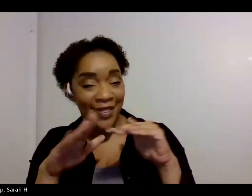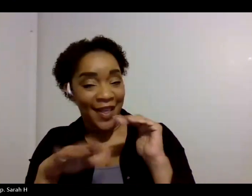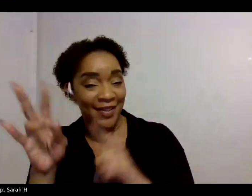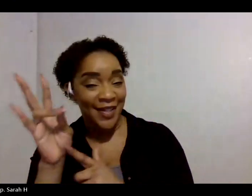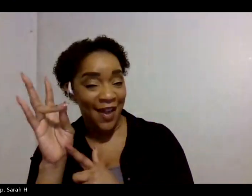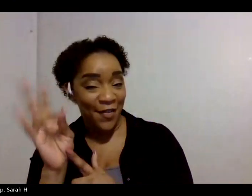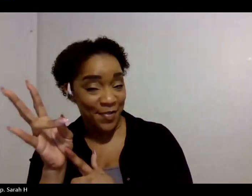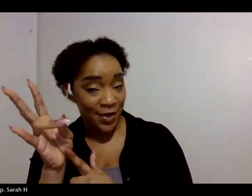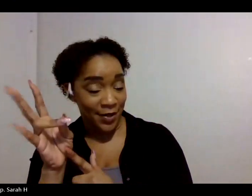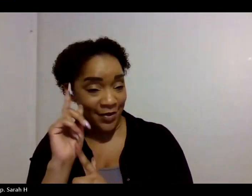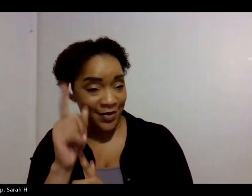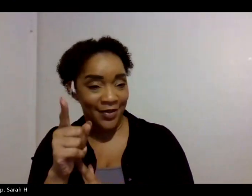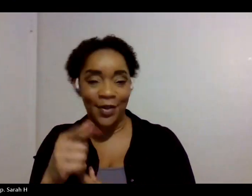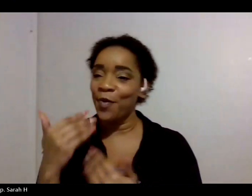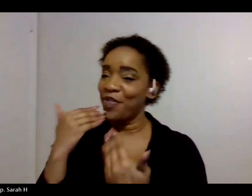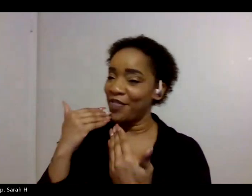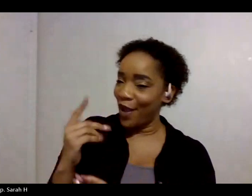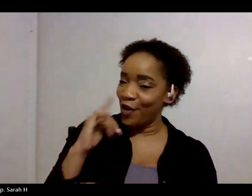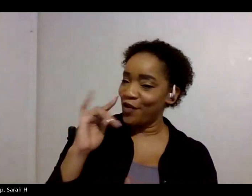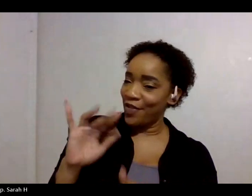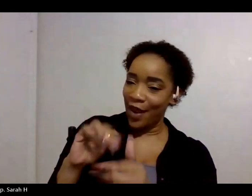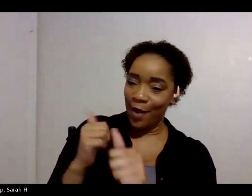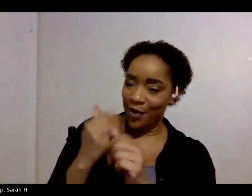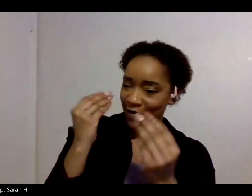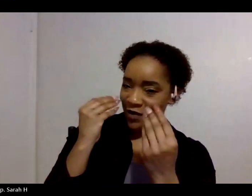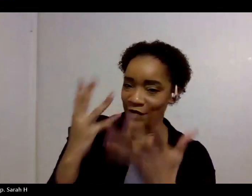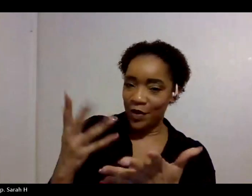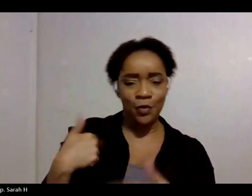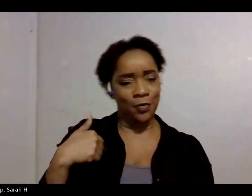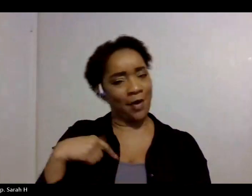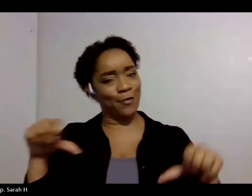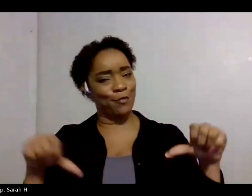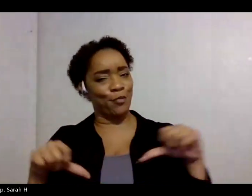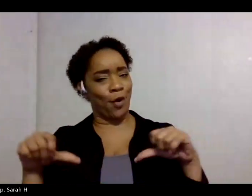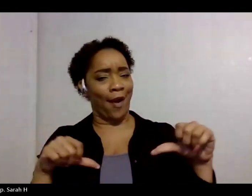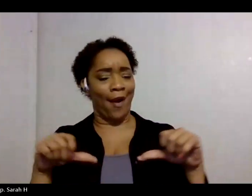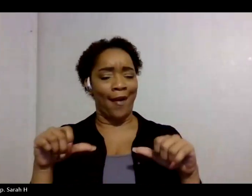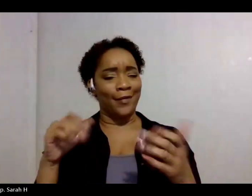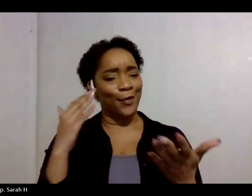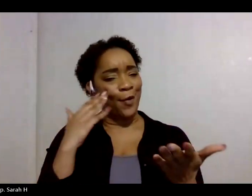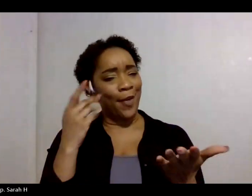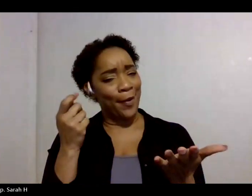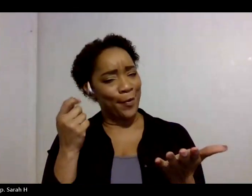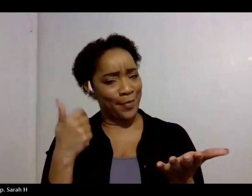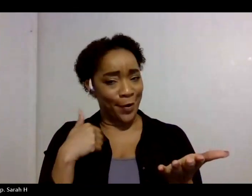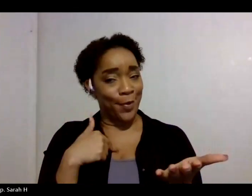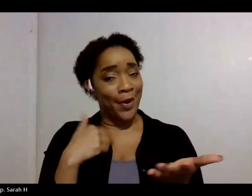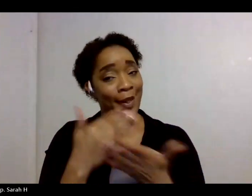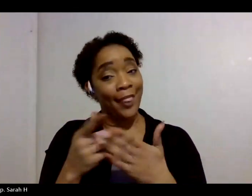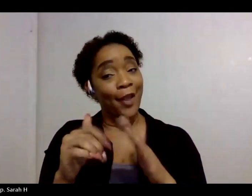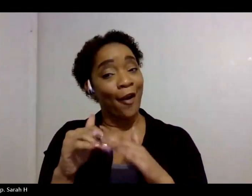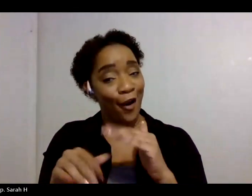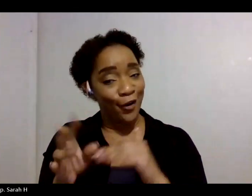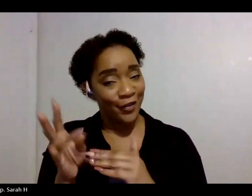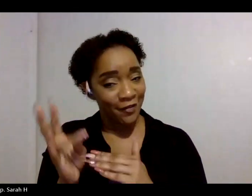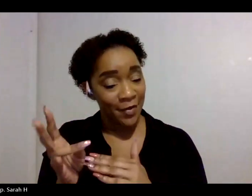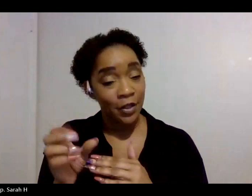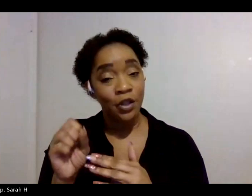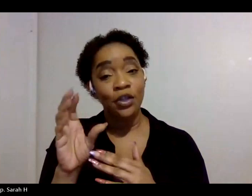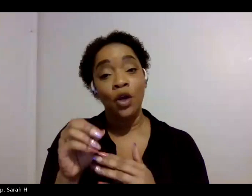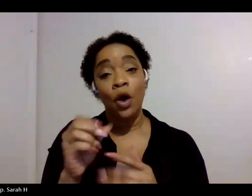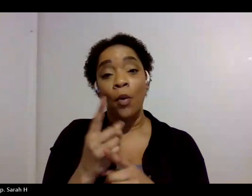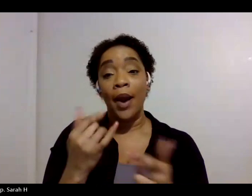was updated information, so we have that's to even brag better. on ourselves. We got to brag on Yes. ourselves a little bit, okay? So right now we'll take some